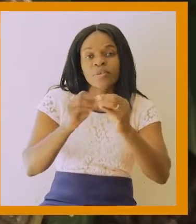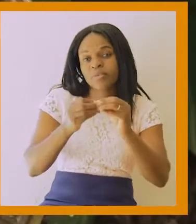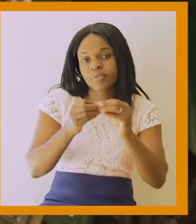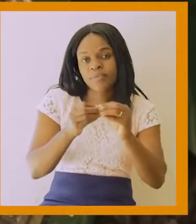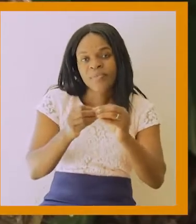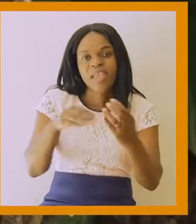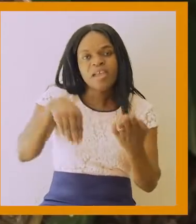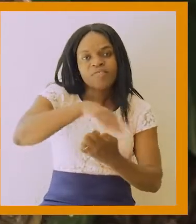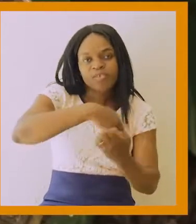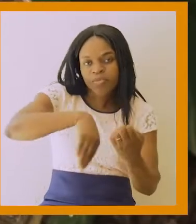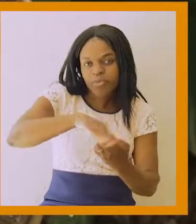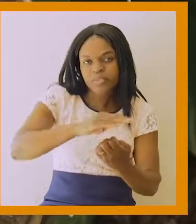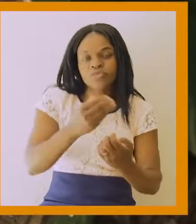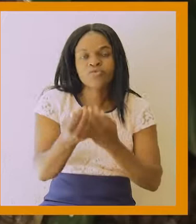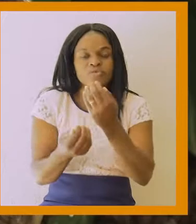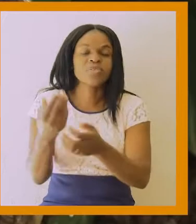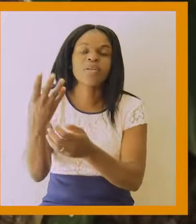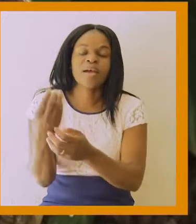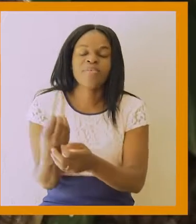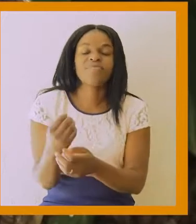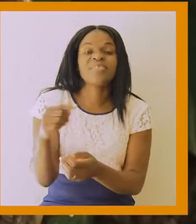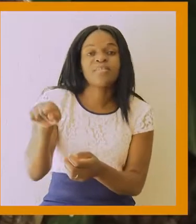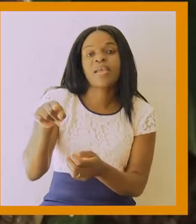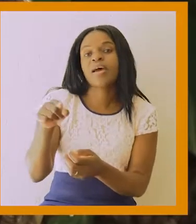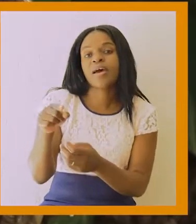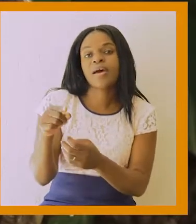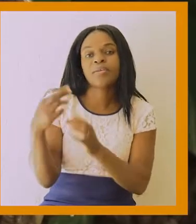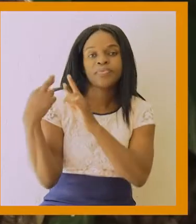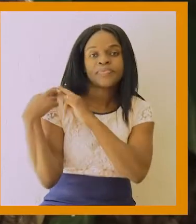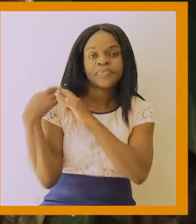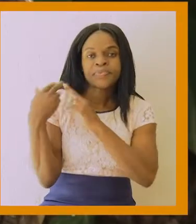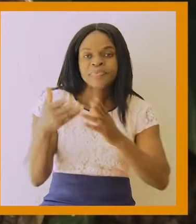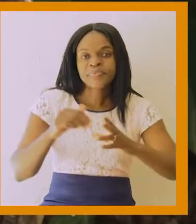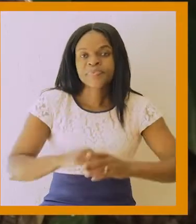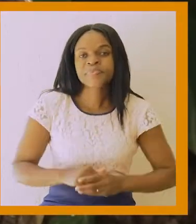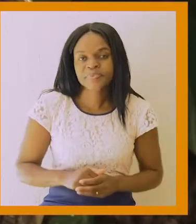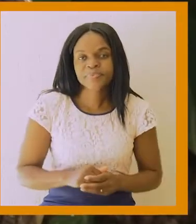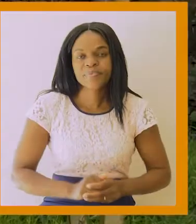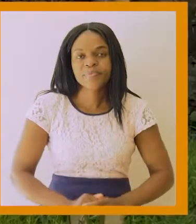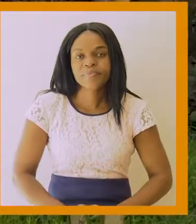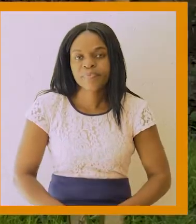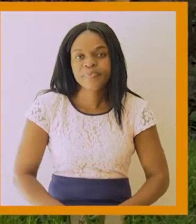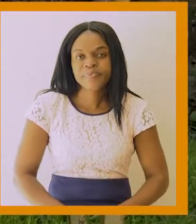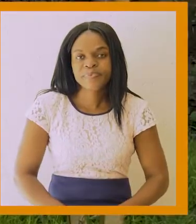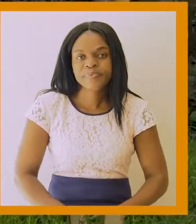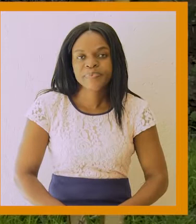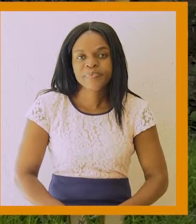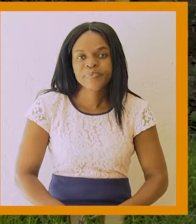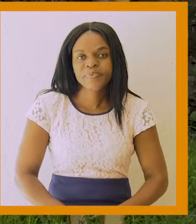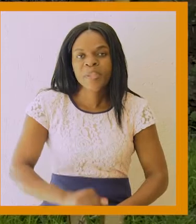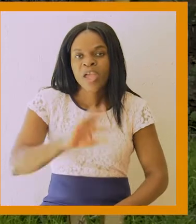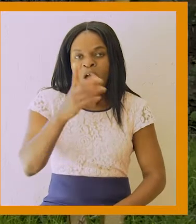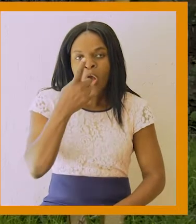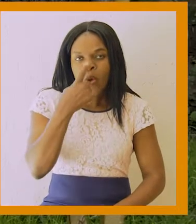an environment where children forego their responsibilities? Right. When you talk